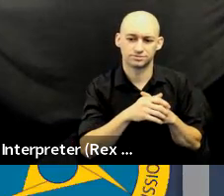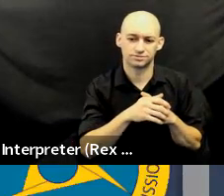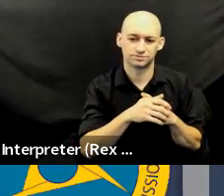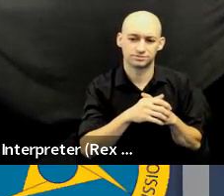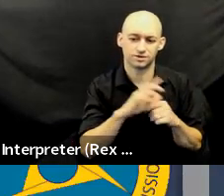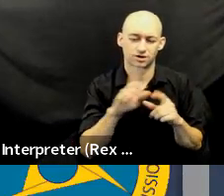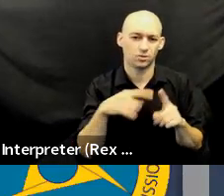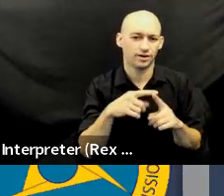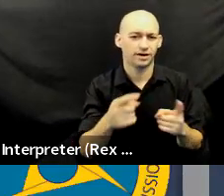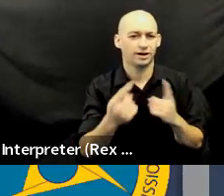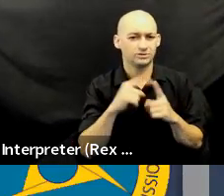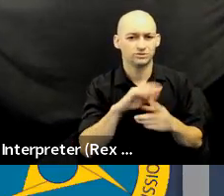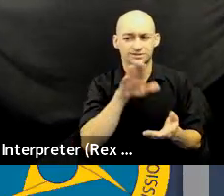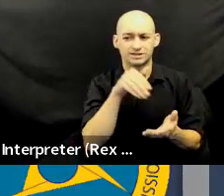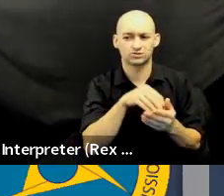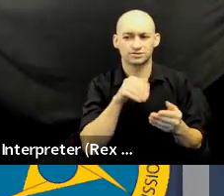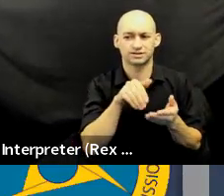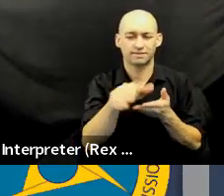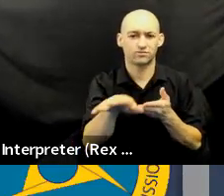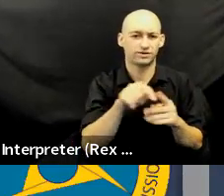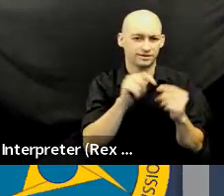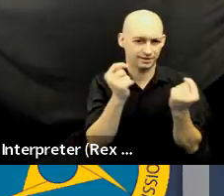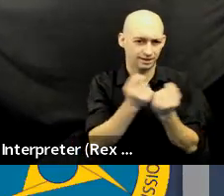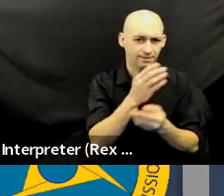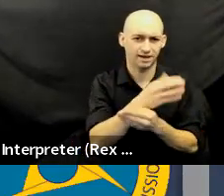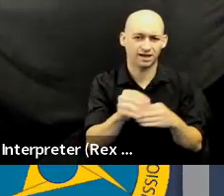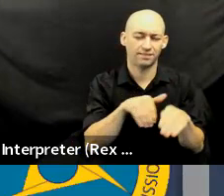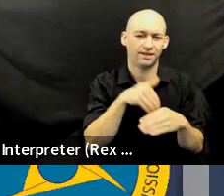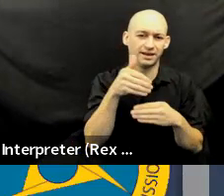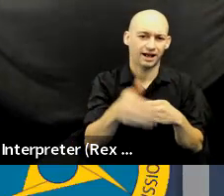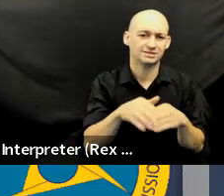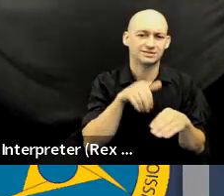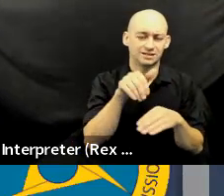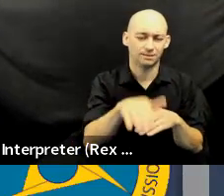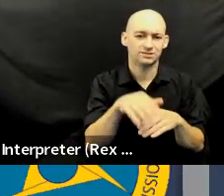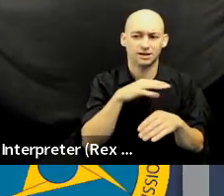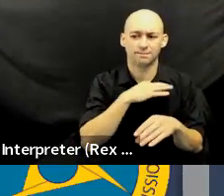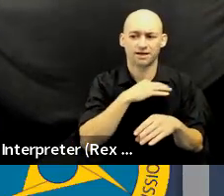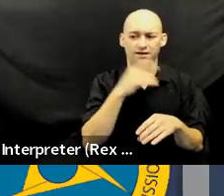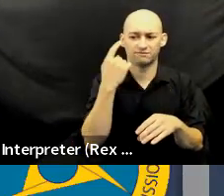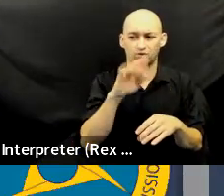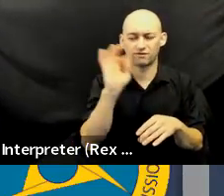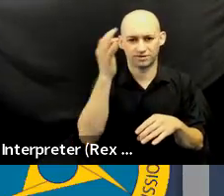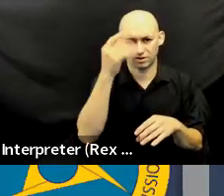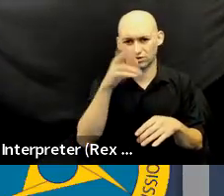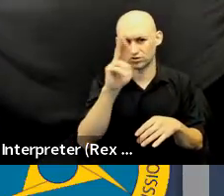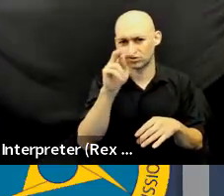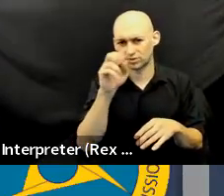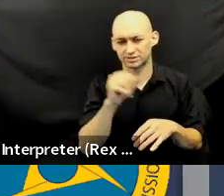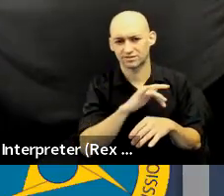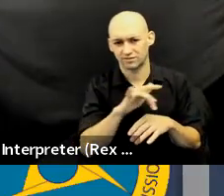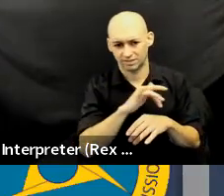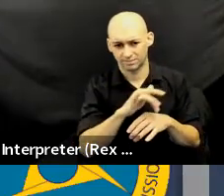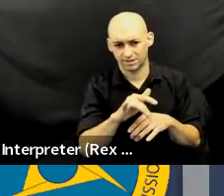When it comes to the central delivery team and the next steps in terms of applying for some of those federal grants that are available